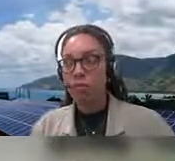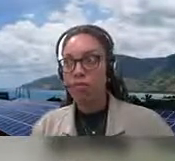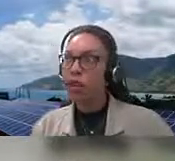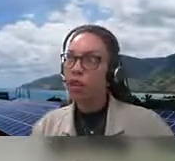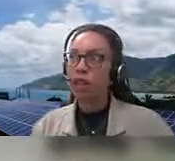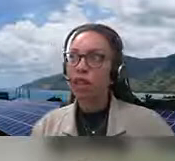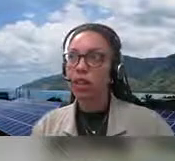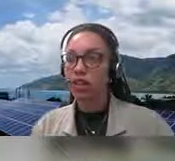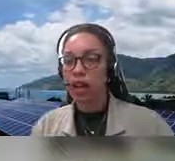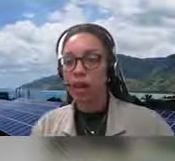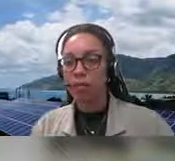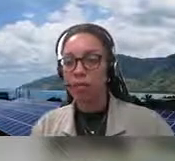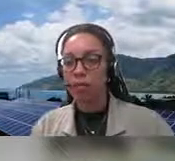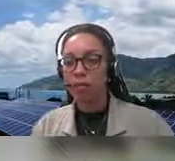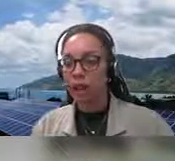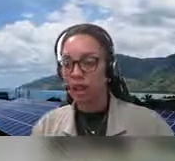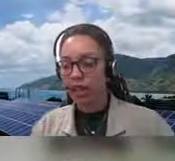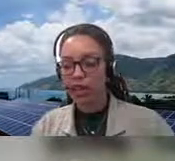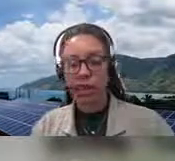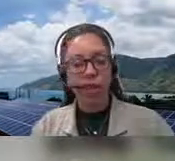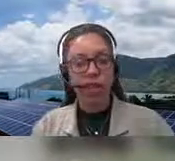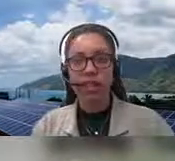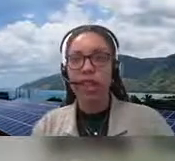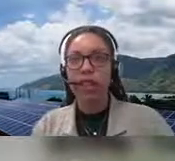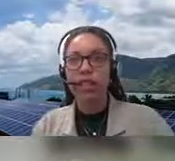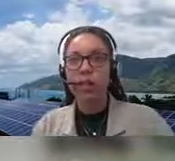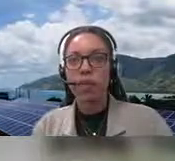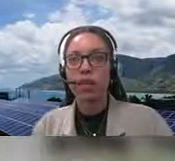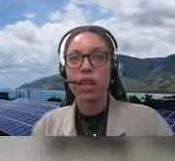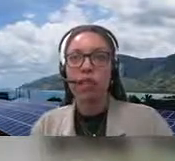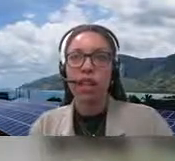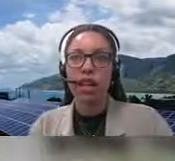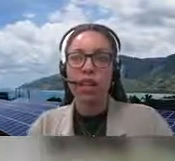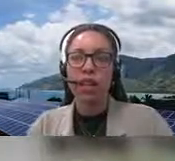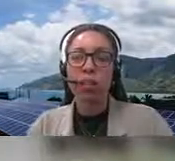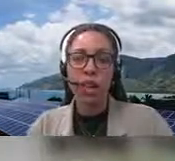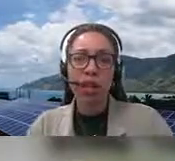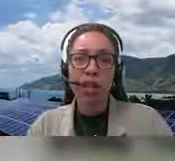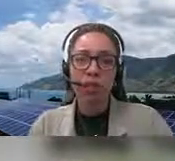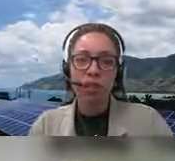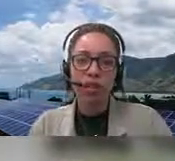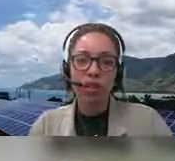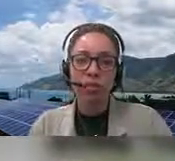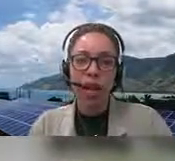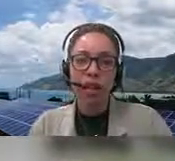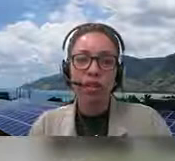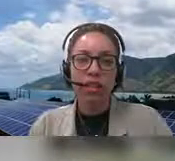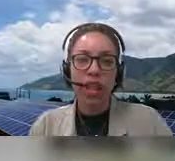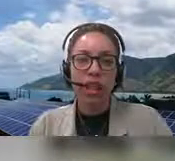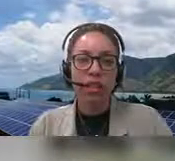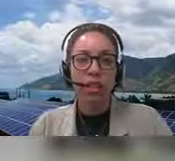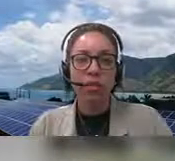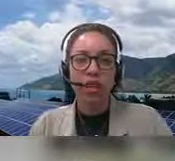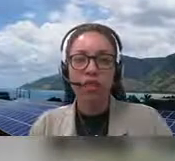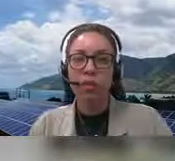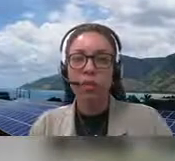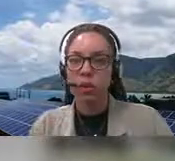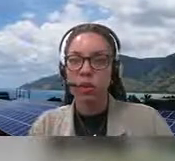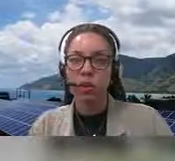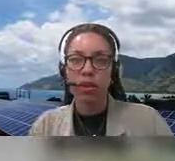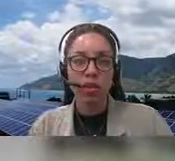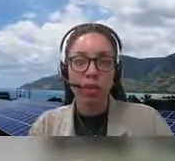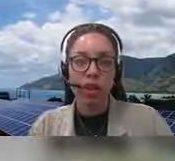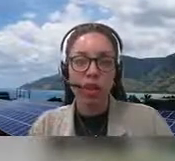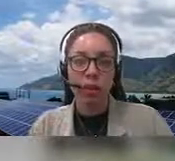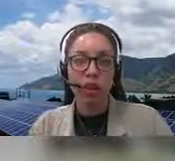what's a really good way to set the tone here today is that we need to keep in mind that it is important to balance the needs and the objectives